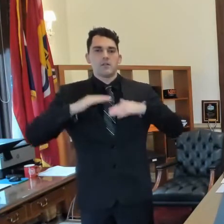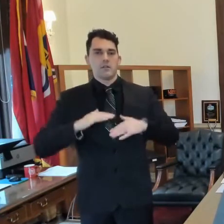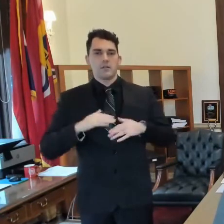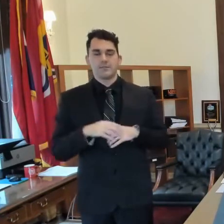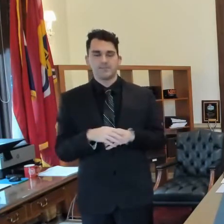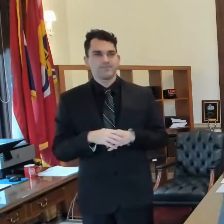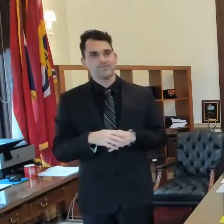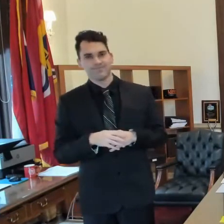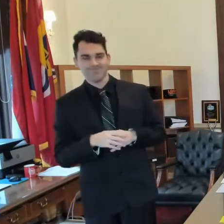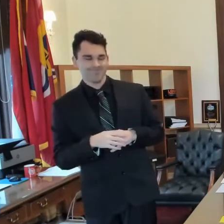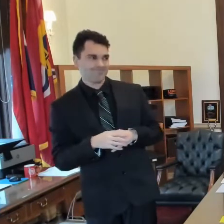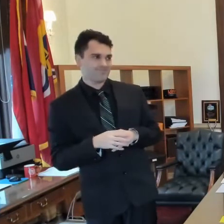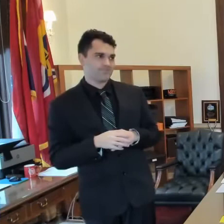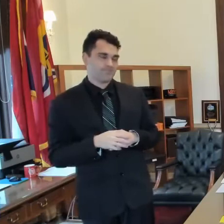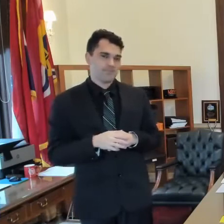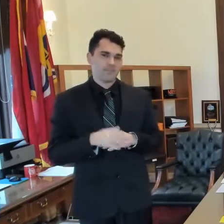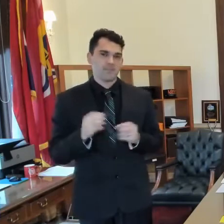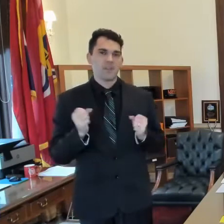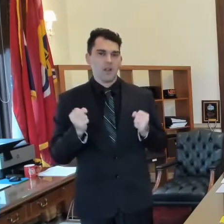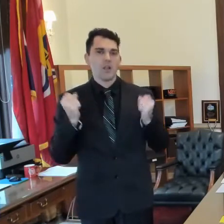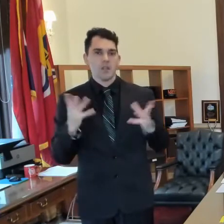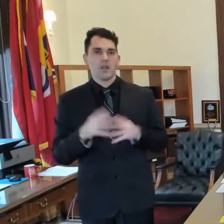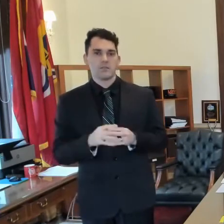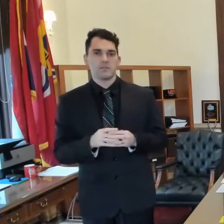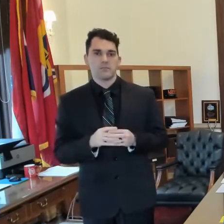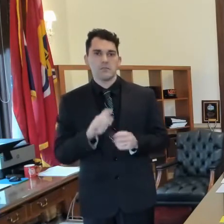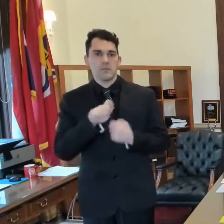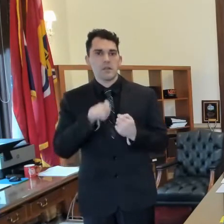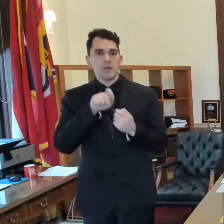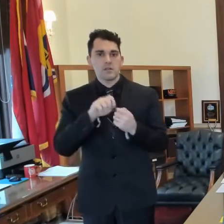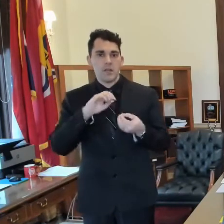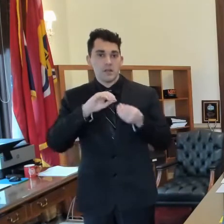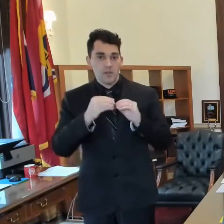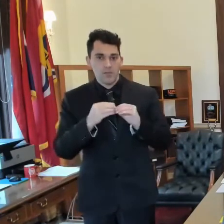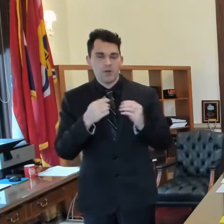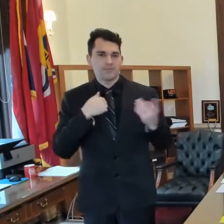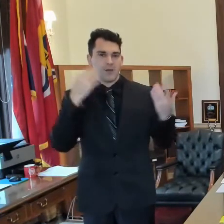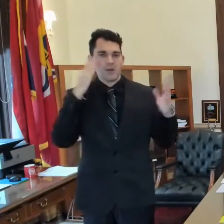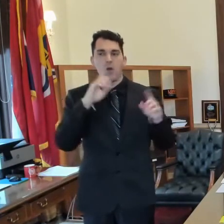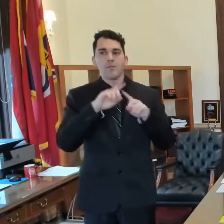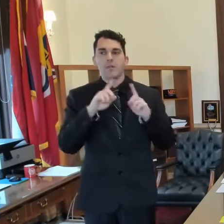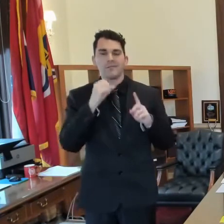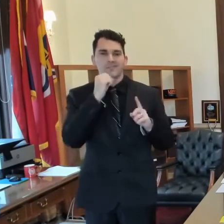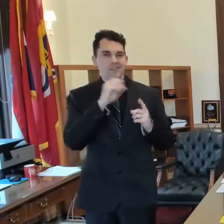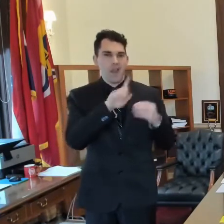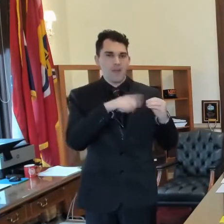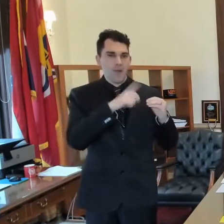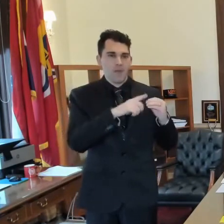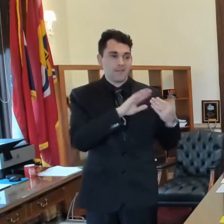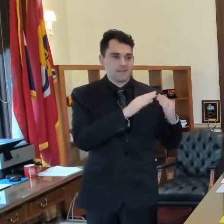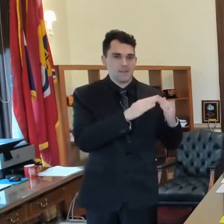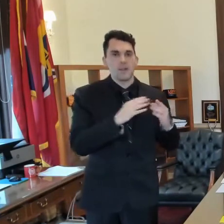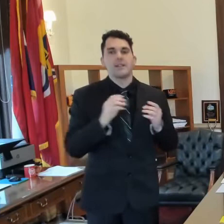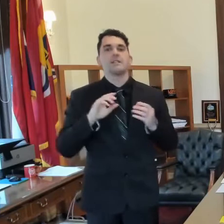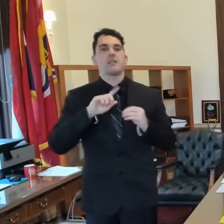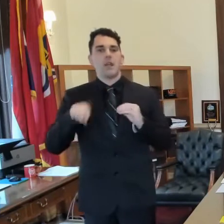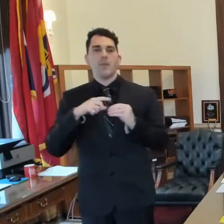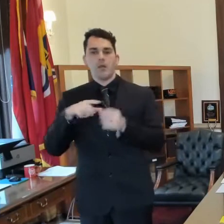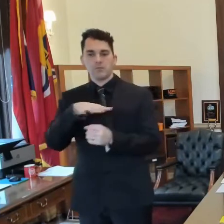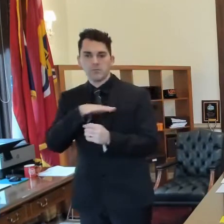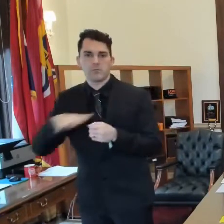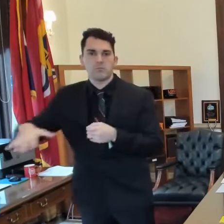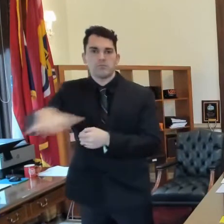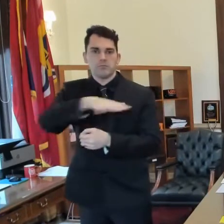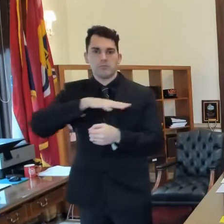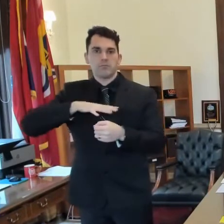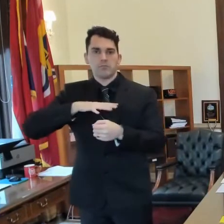won't just be about the city, it'll be about the region. We are at 50% capacity for restaurants.